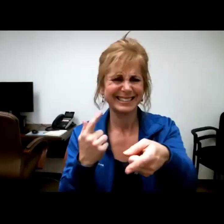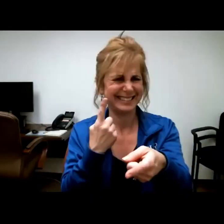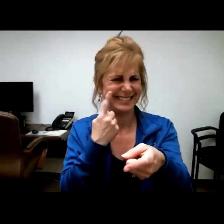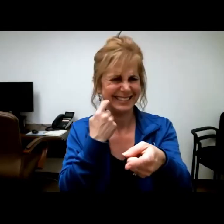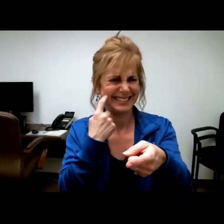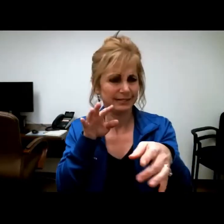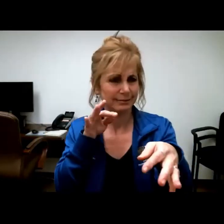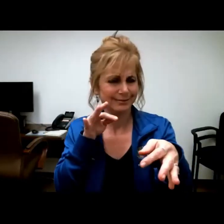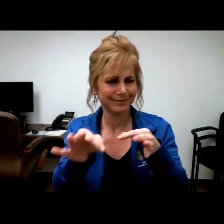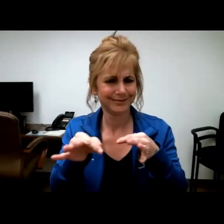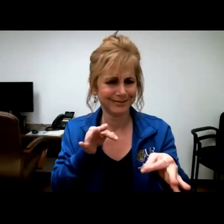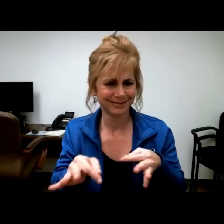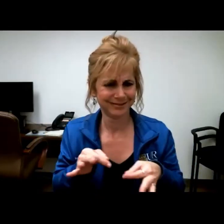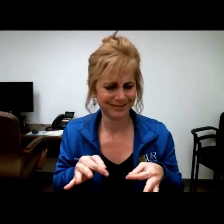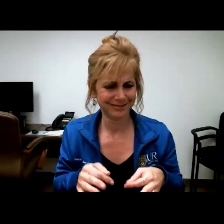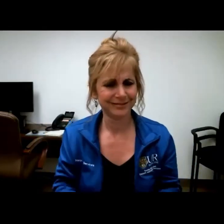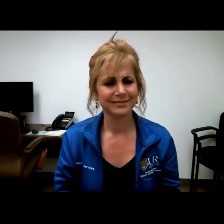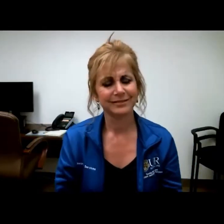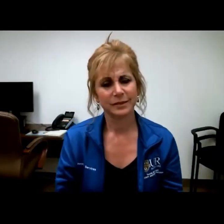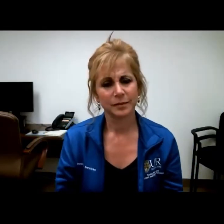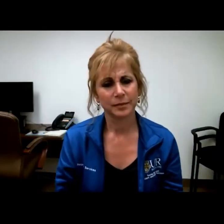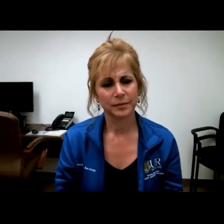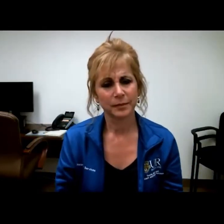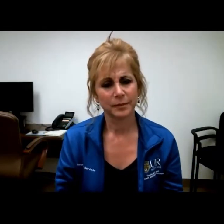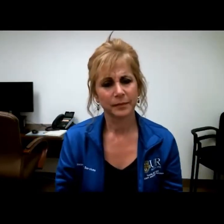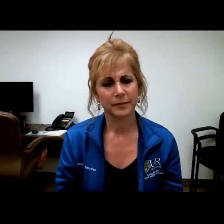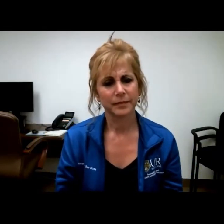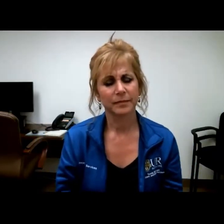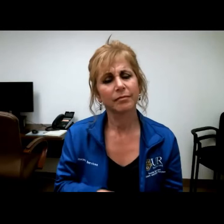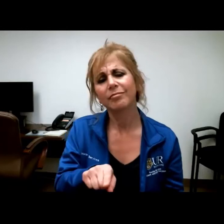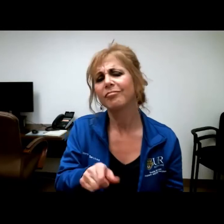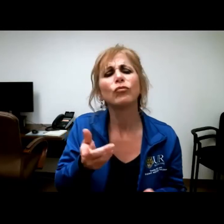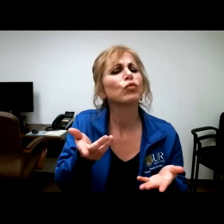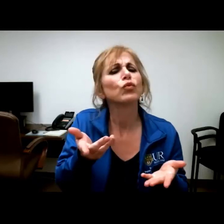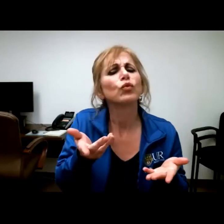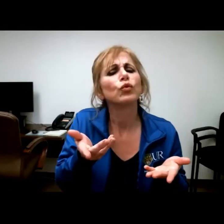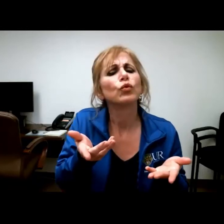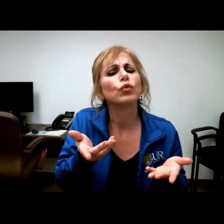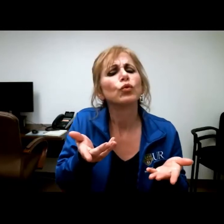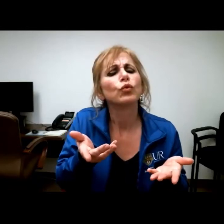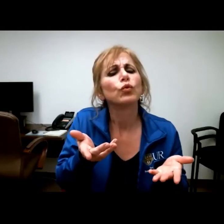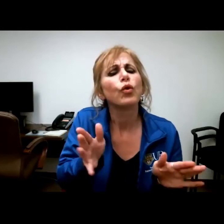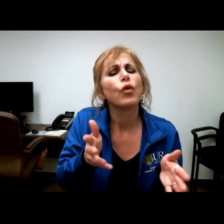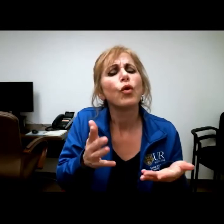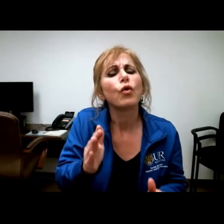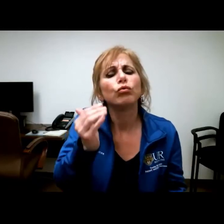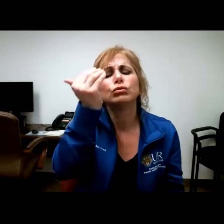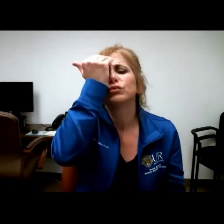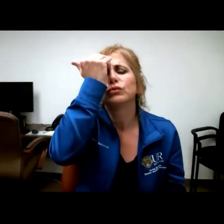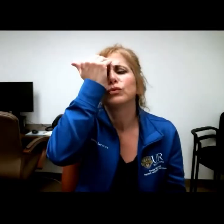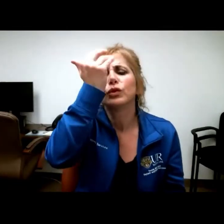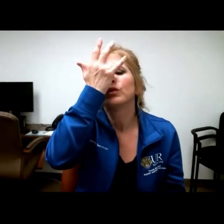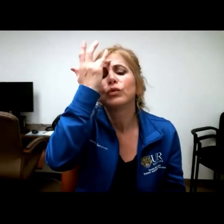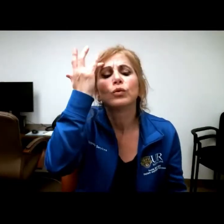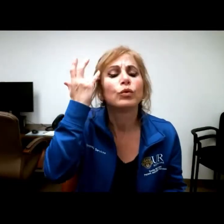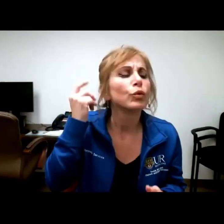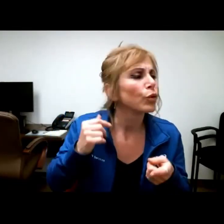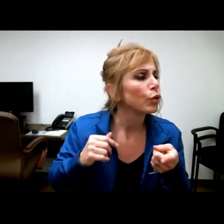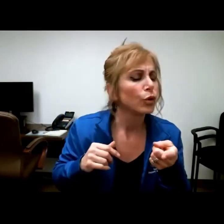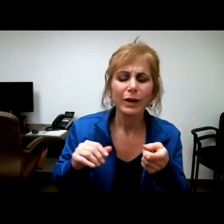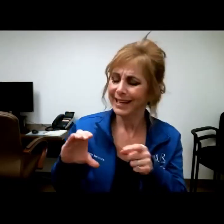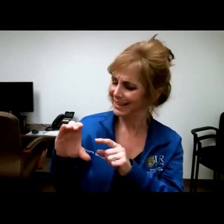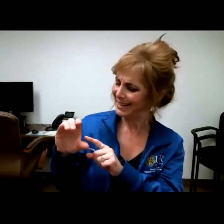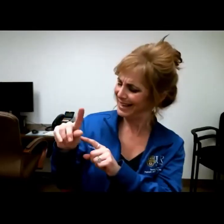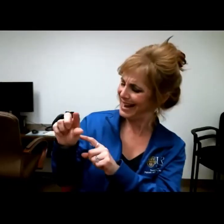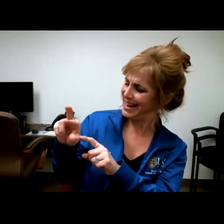that race and ethnicity are not biological risk factors for disease, they're social constructs. So when we talk about race,